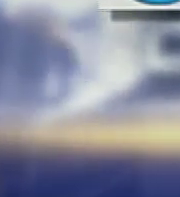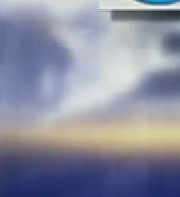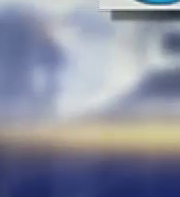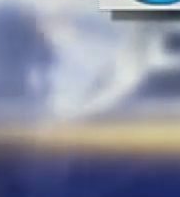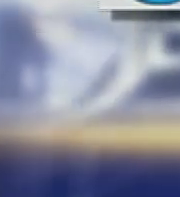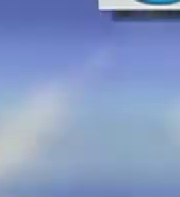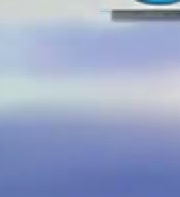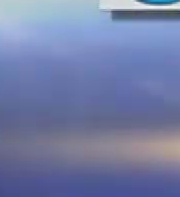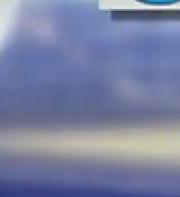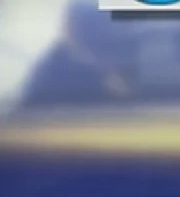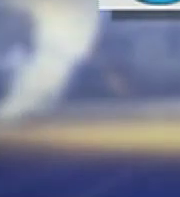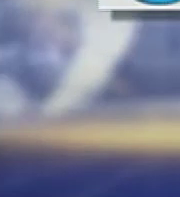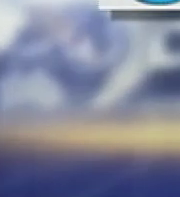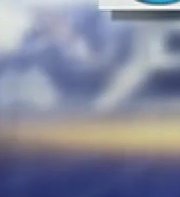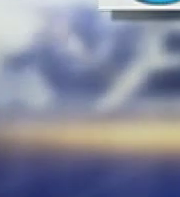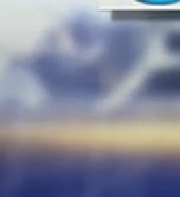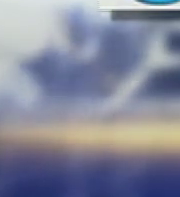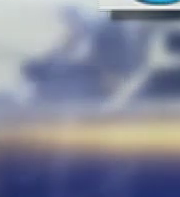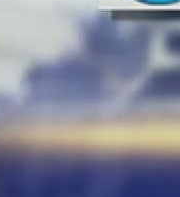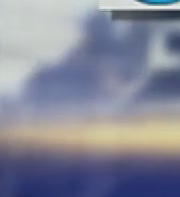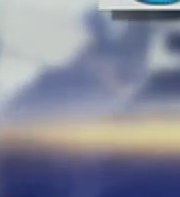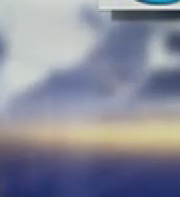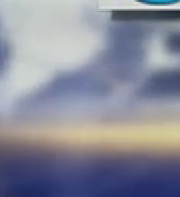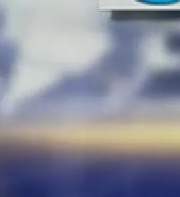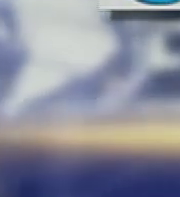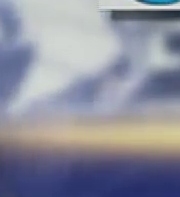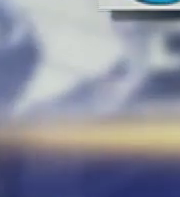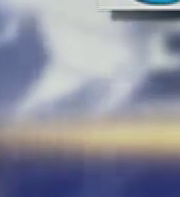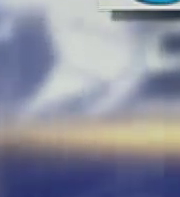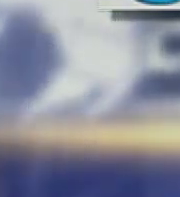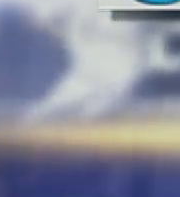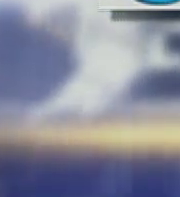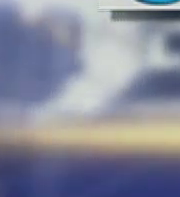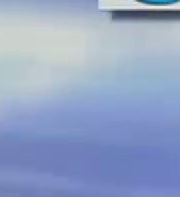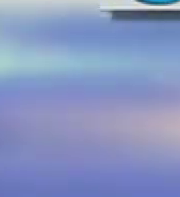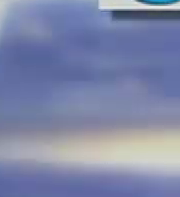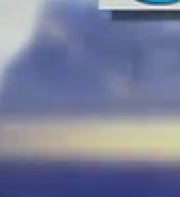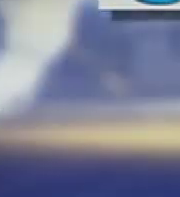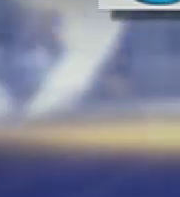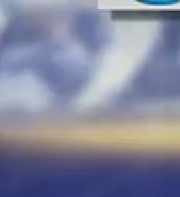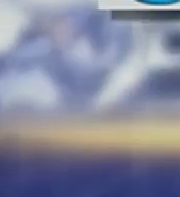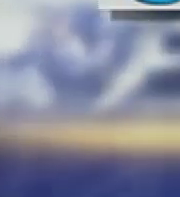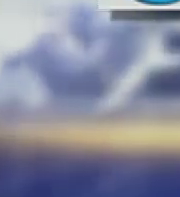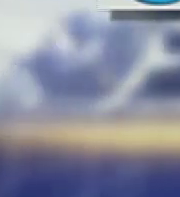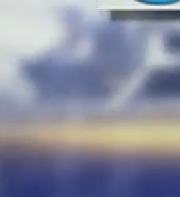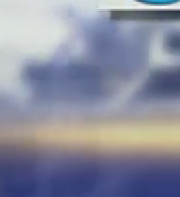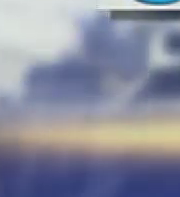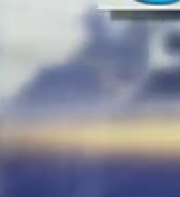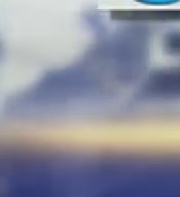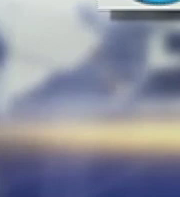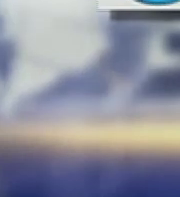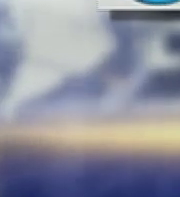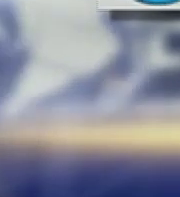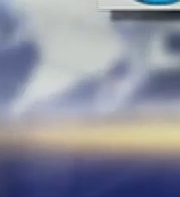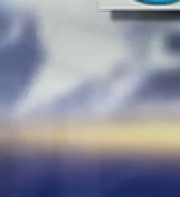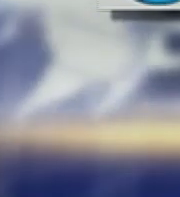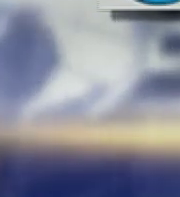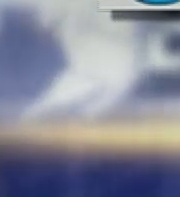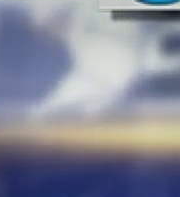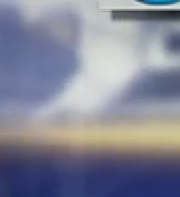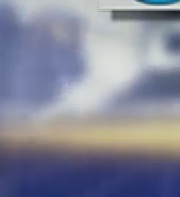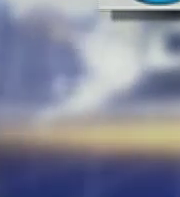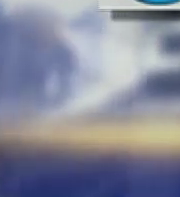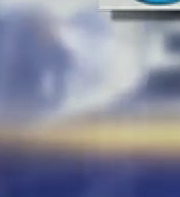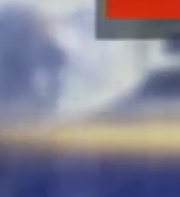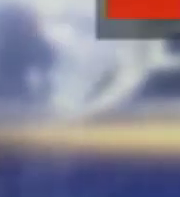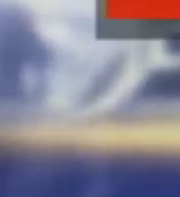that 2013 will be a better year, in line with projections by NIB officials who plan to raise contribution payments